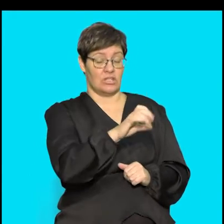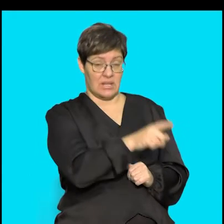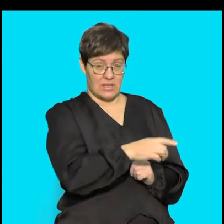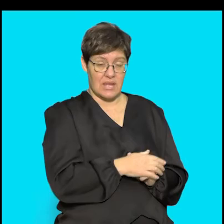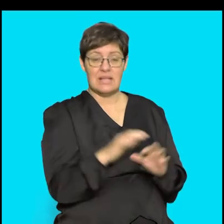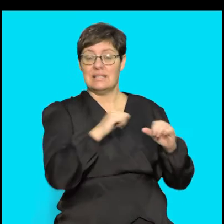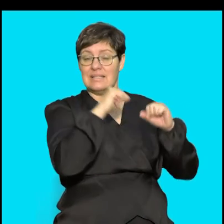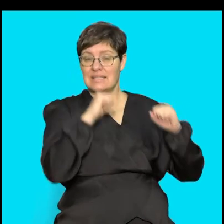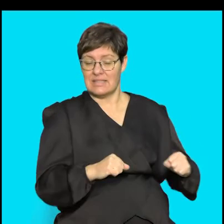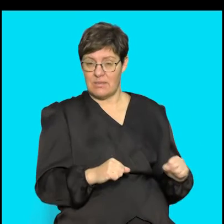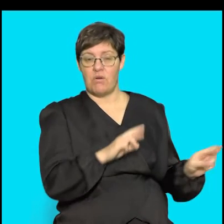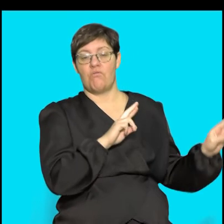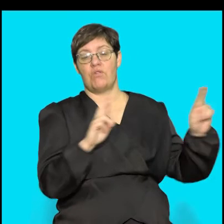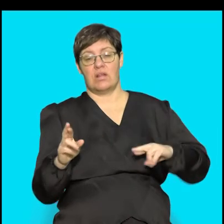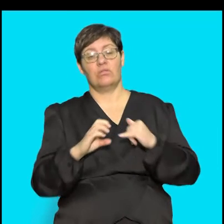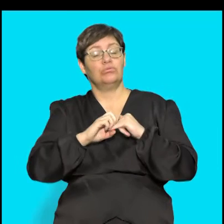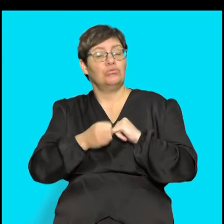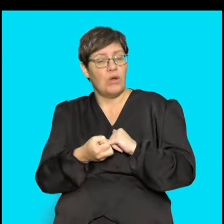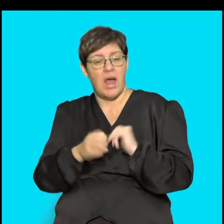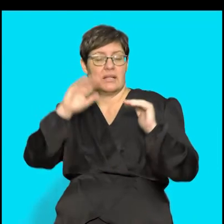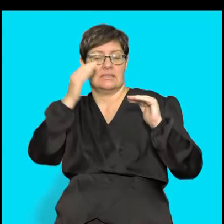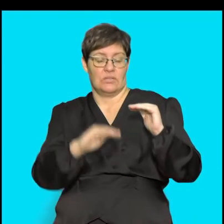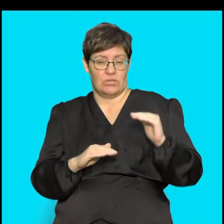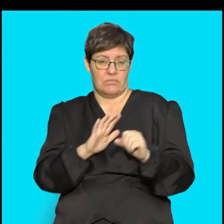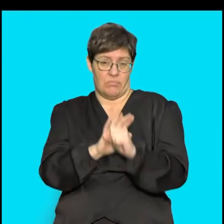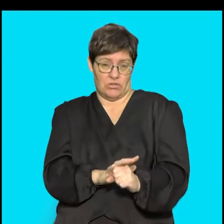Chatelier, the system will react to try to